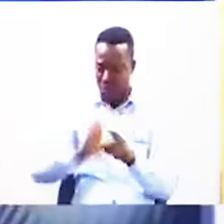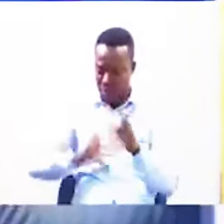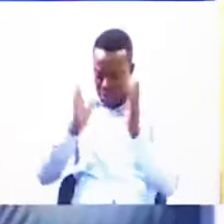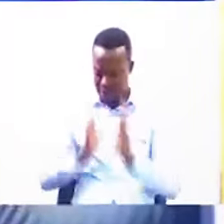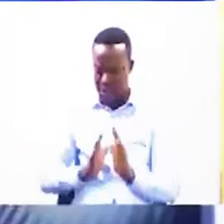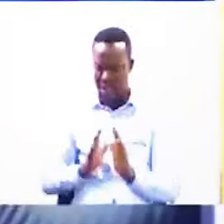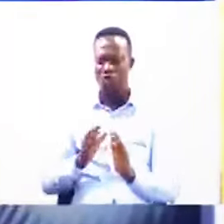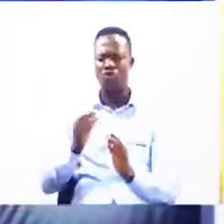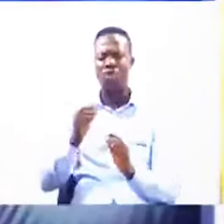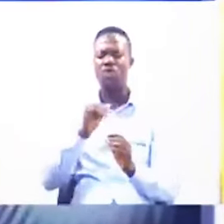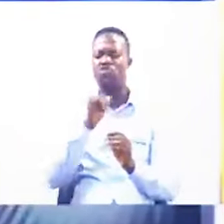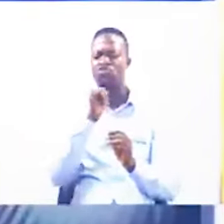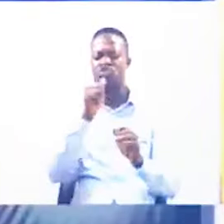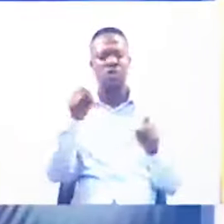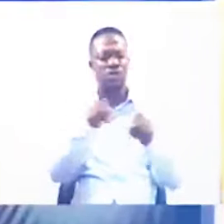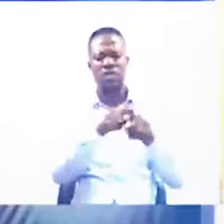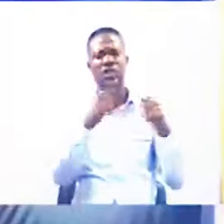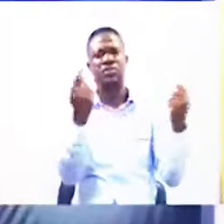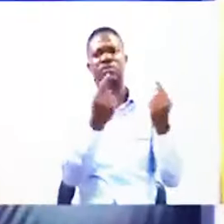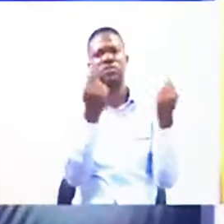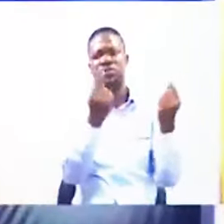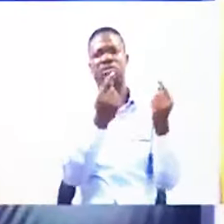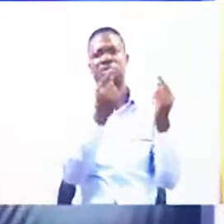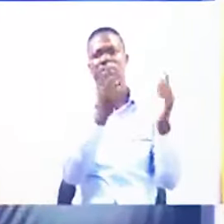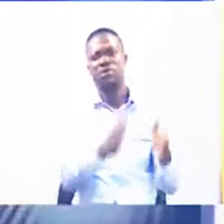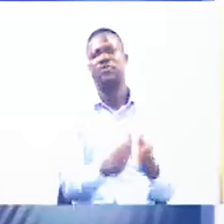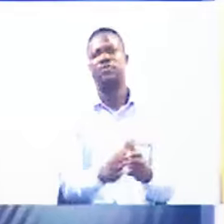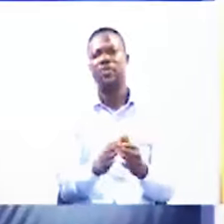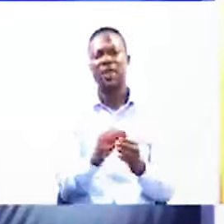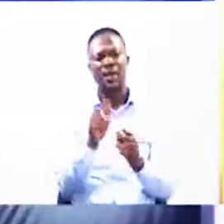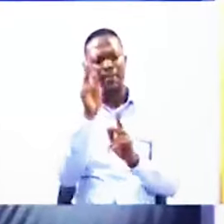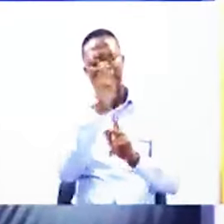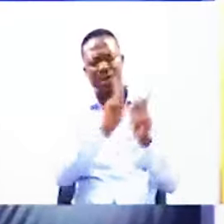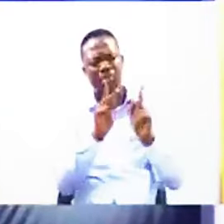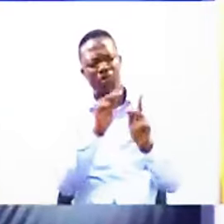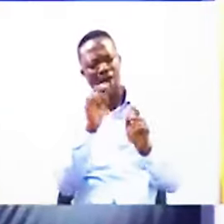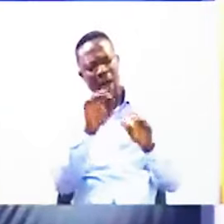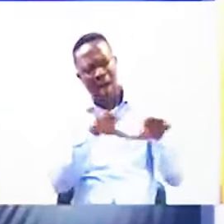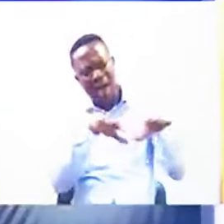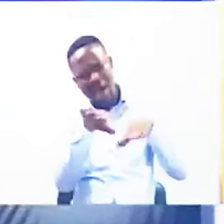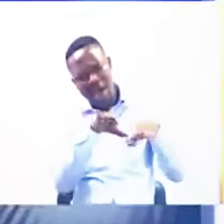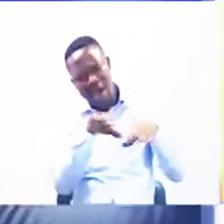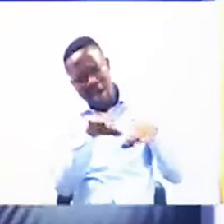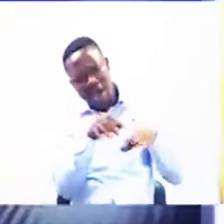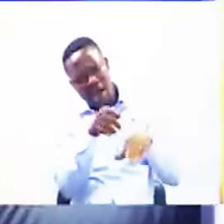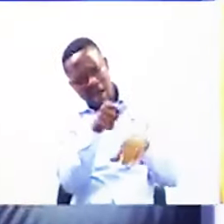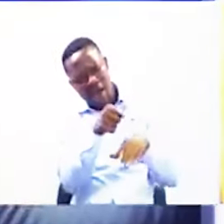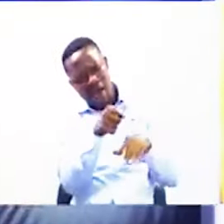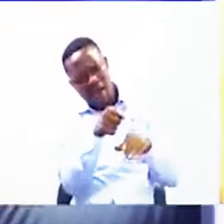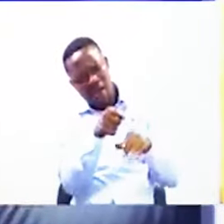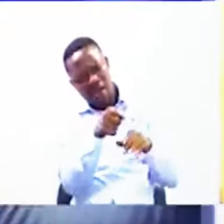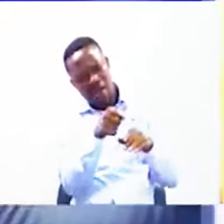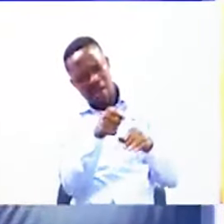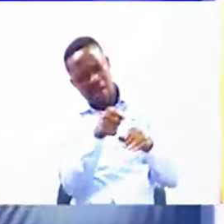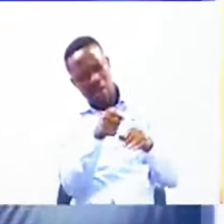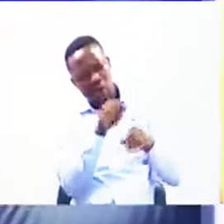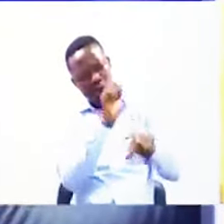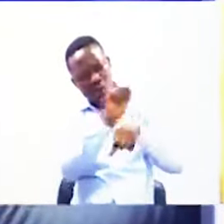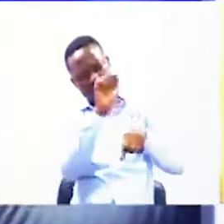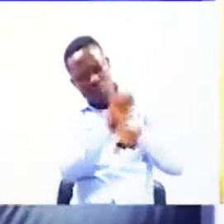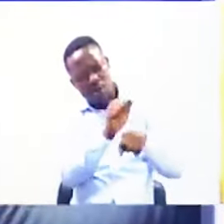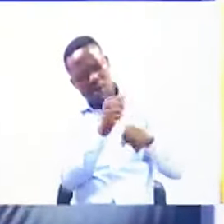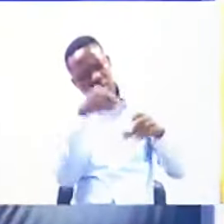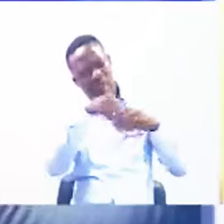that a person is not justified by the works of the law, but by faith in Jesus Christ.